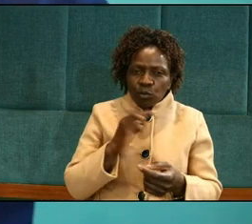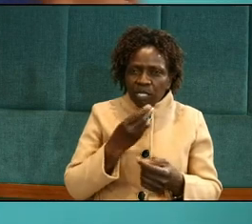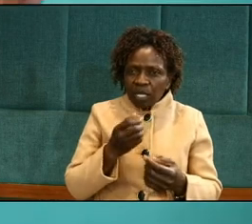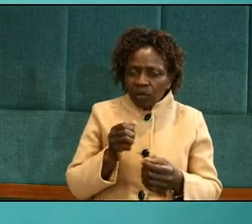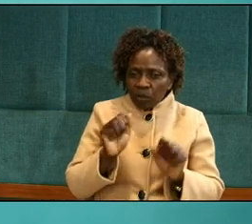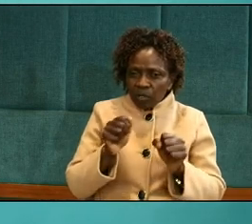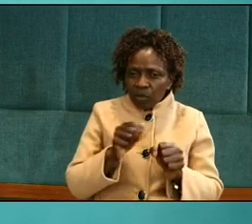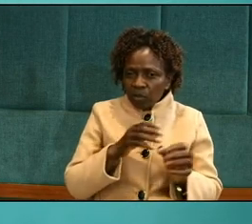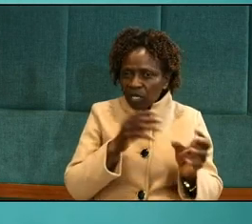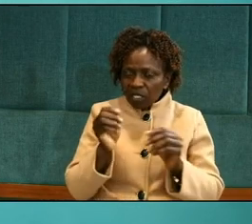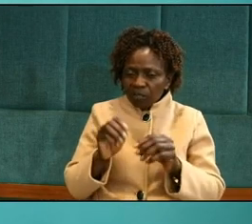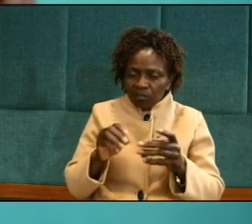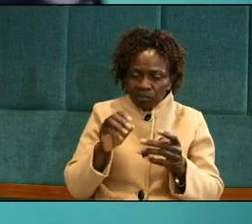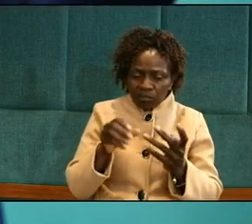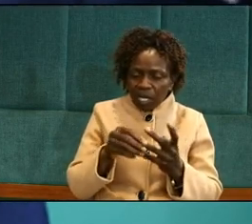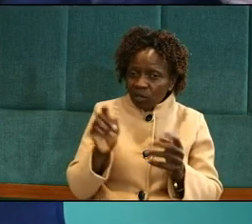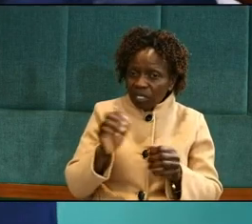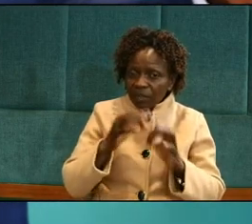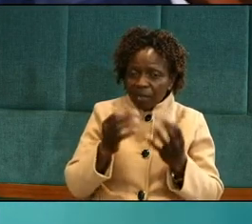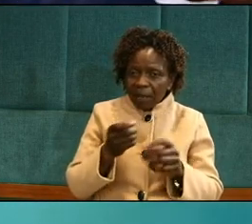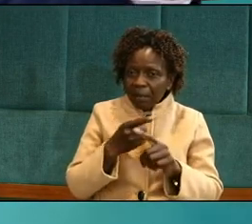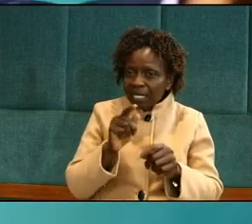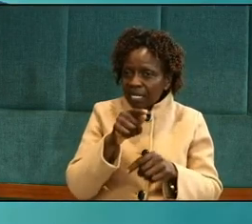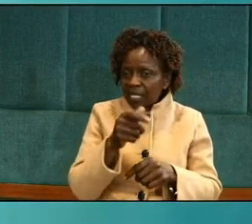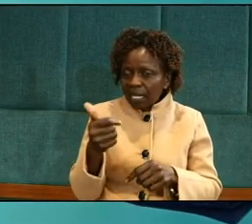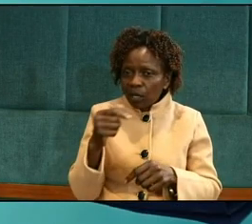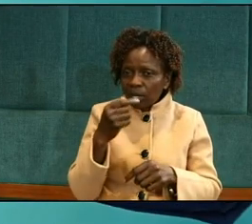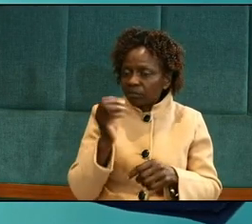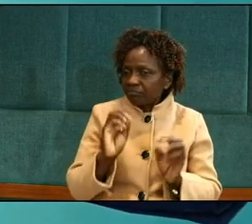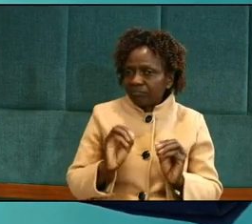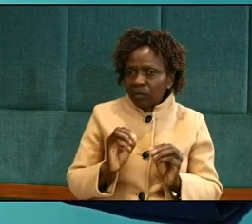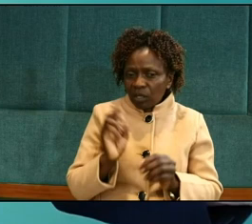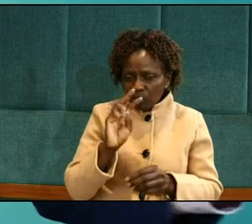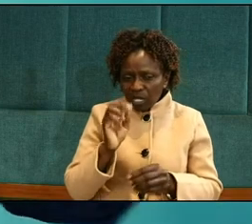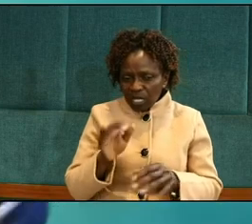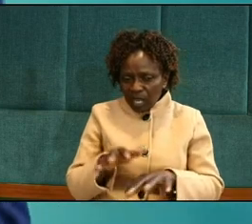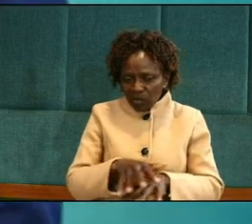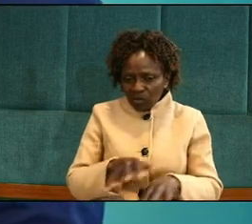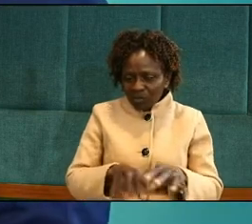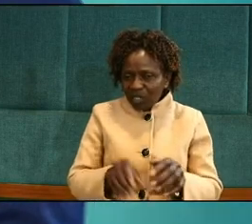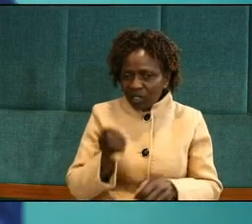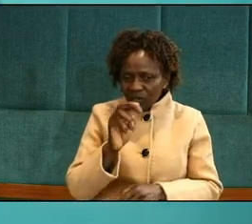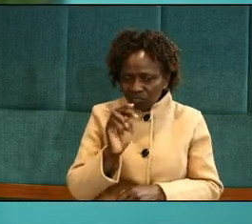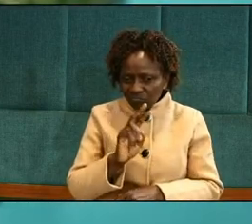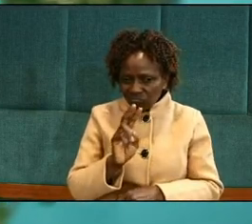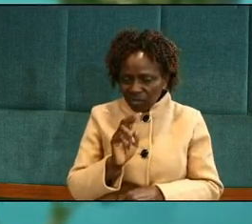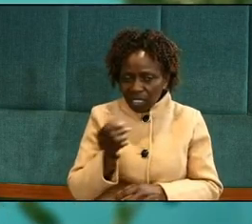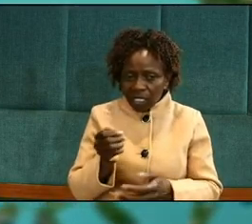that family, but not to that one. You want to date that one? Look at his shoes. His shoes are like